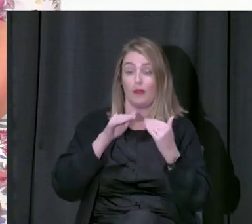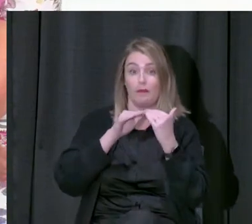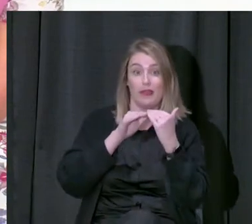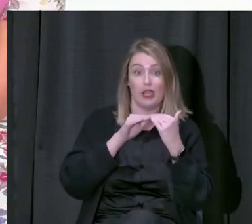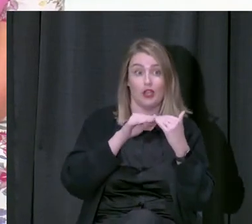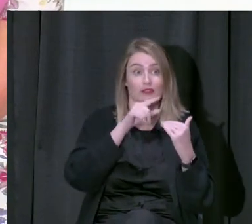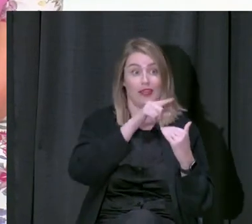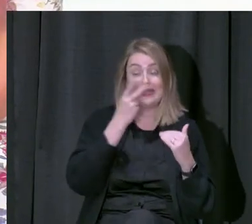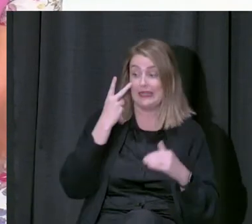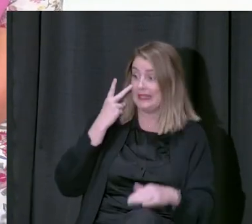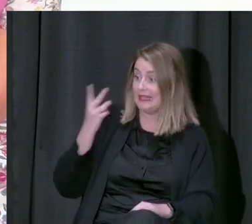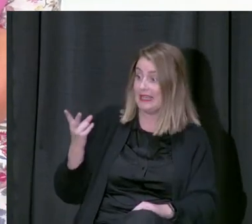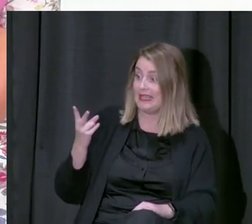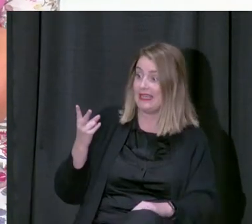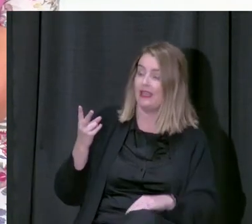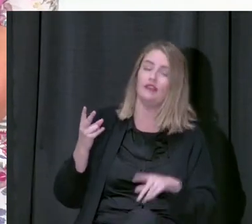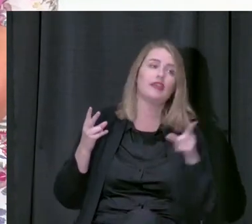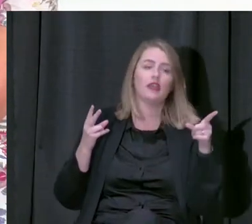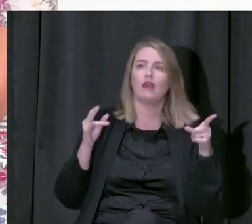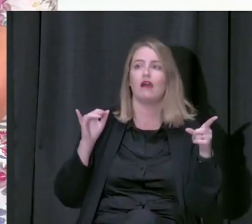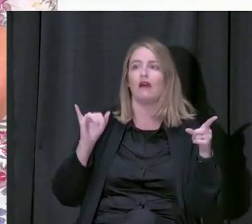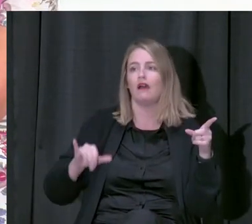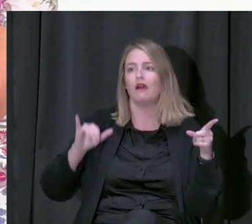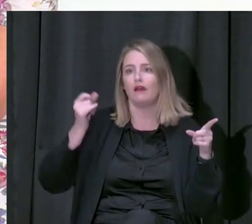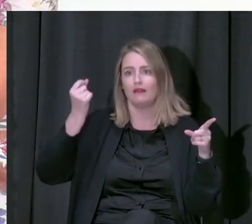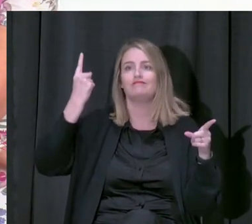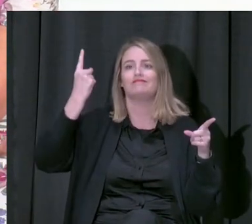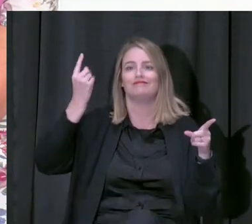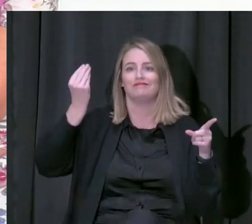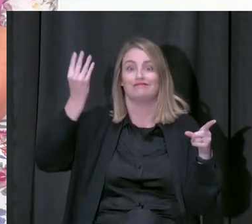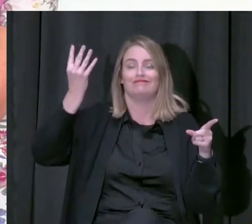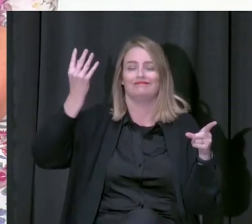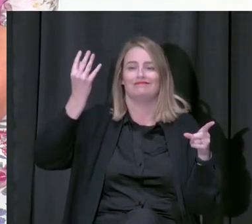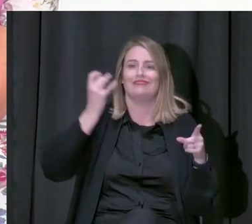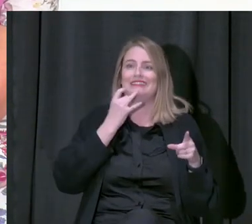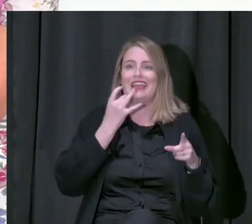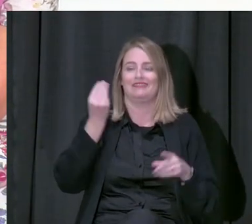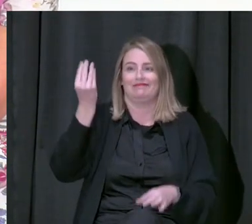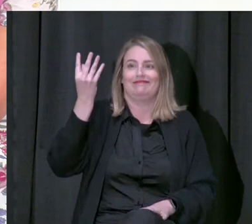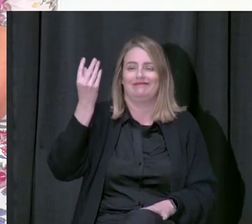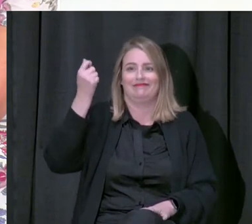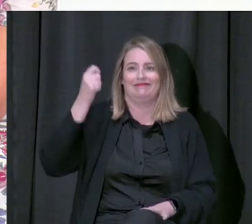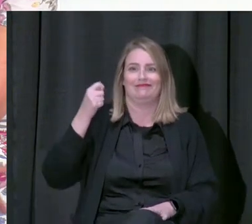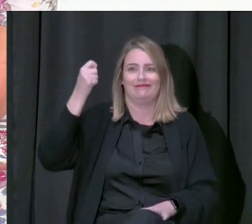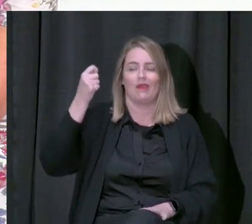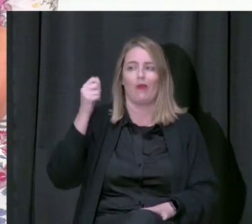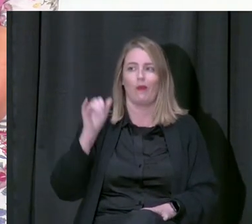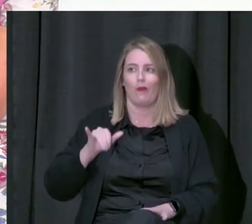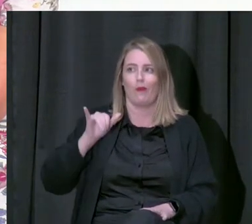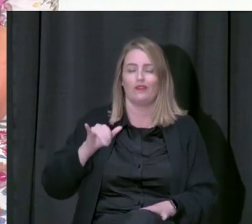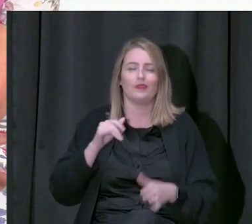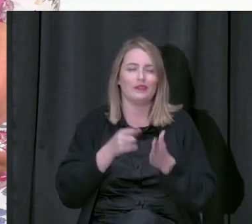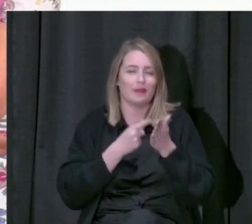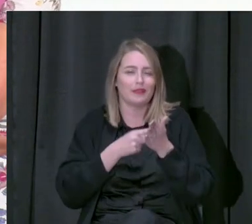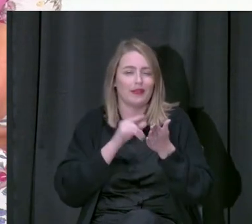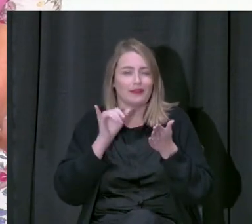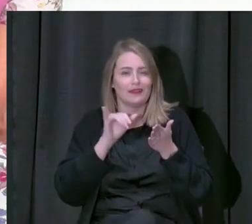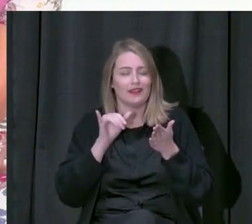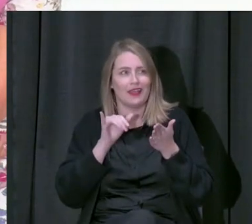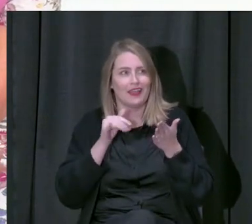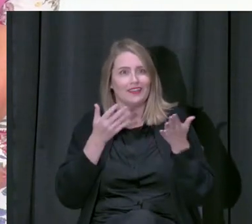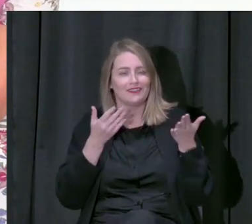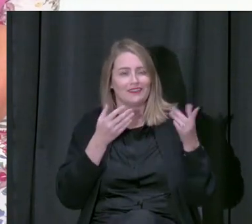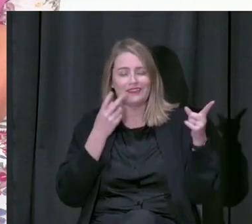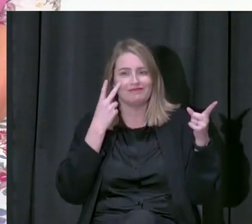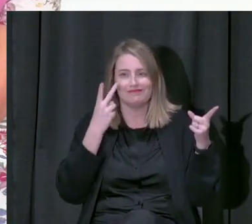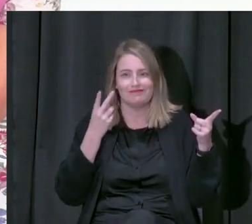them, it's like a light bulb goes off, right? So the biggest problem most organizations have in the accessibility program is they really